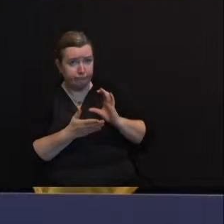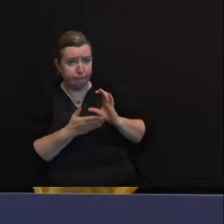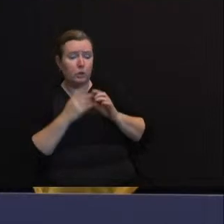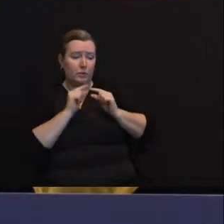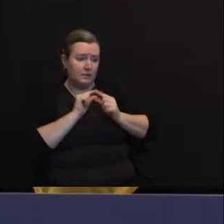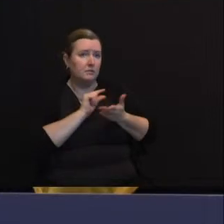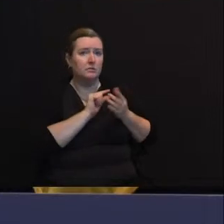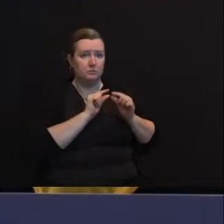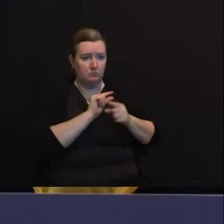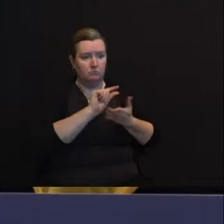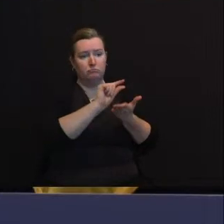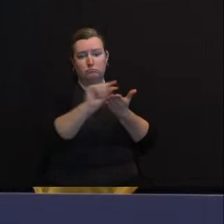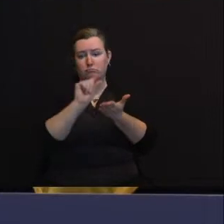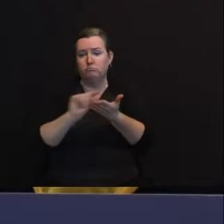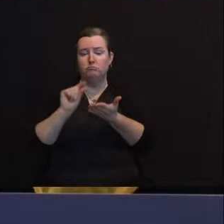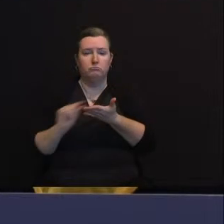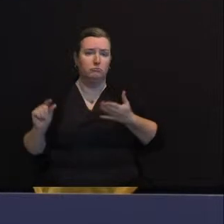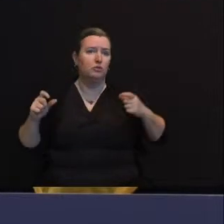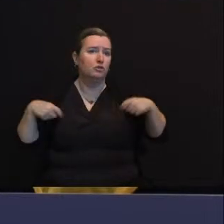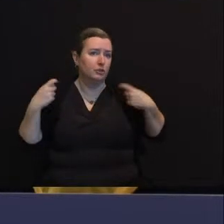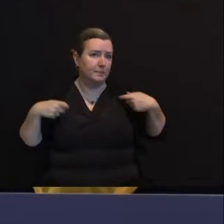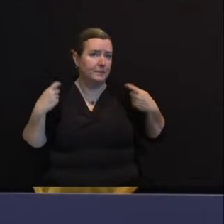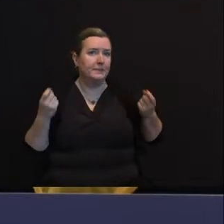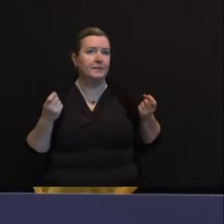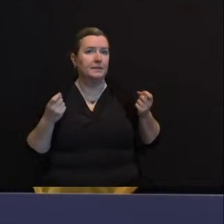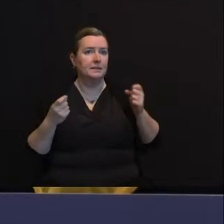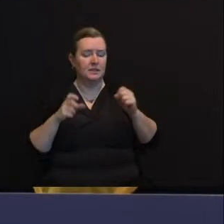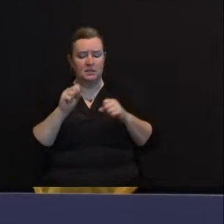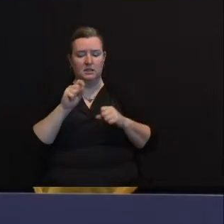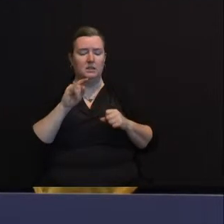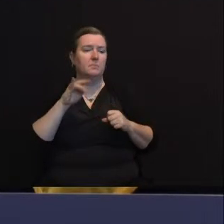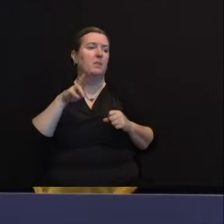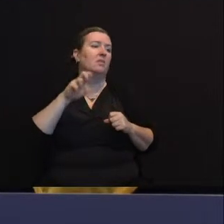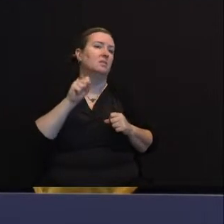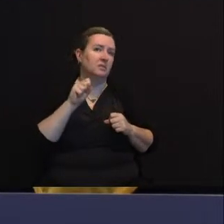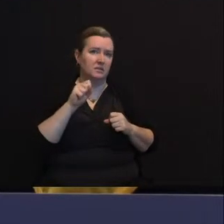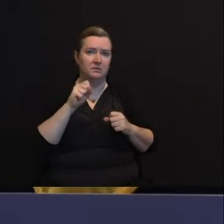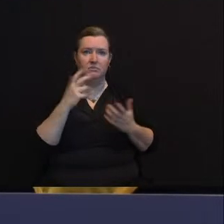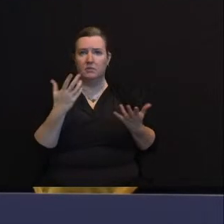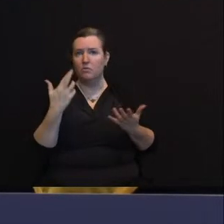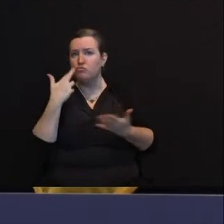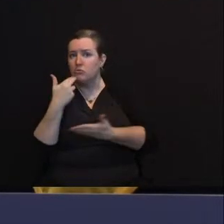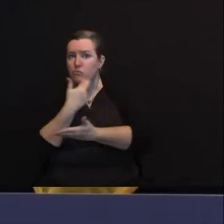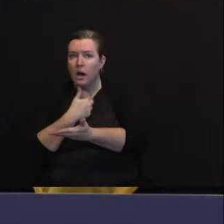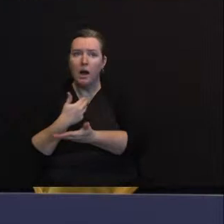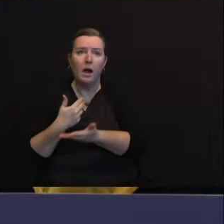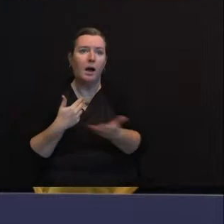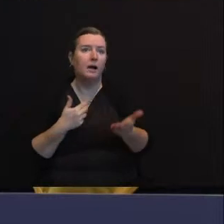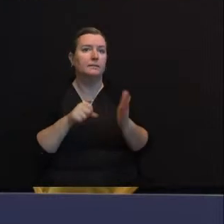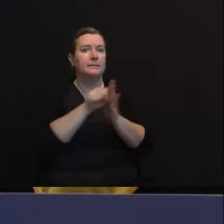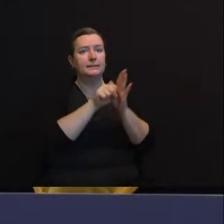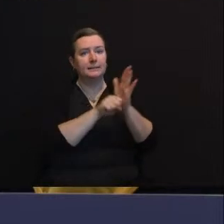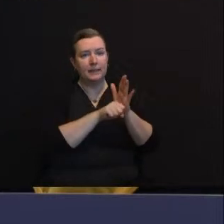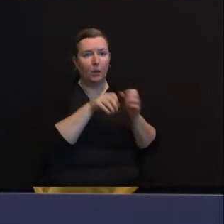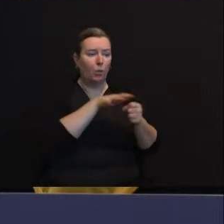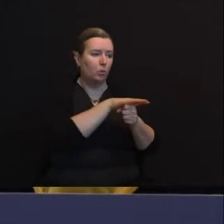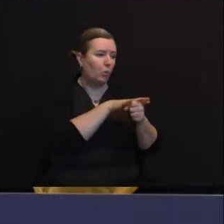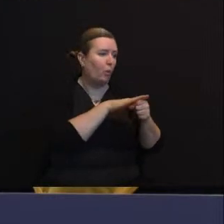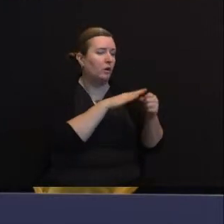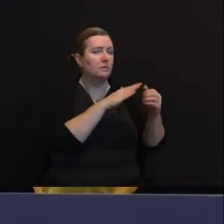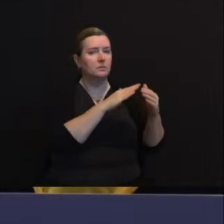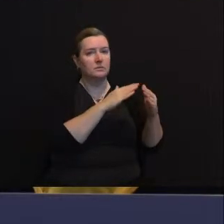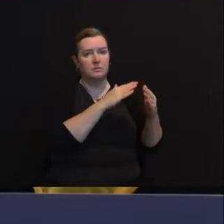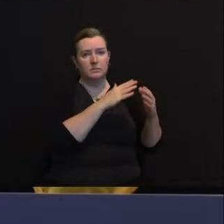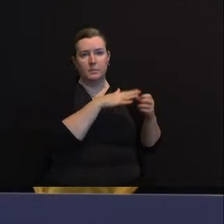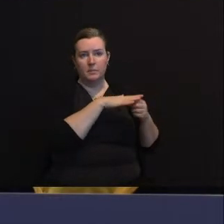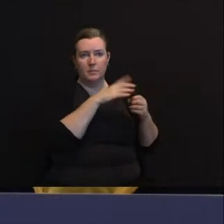for those stimulus dollars, among others. Restaurants, unemployed, state and local budgets, they deserve to be high on the